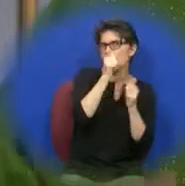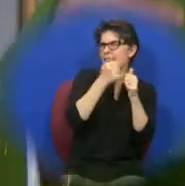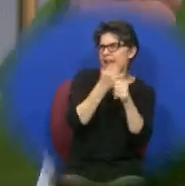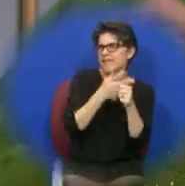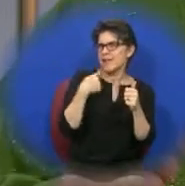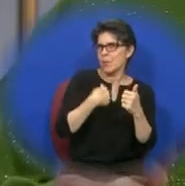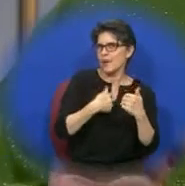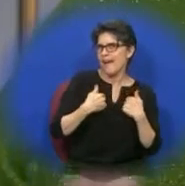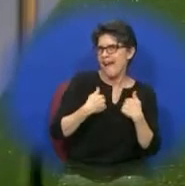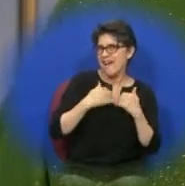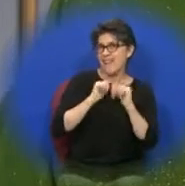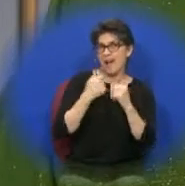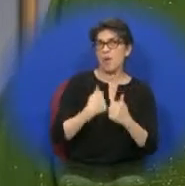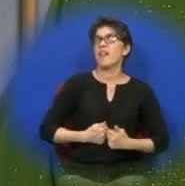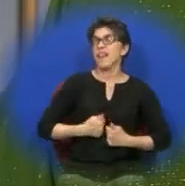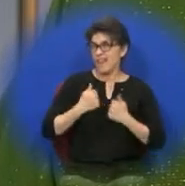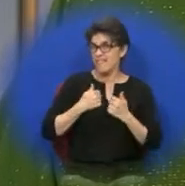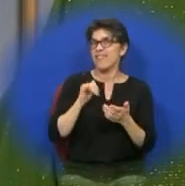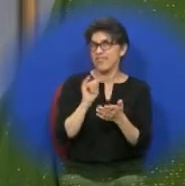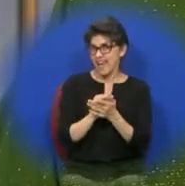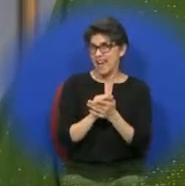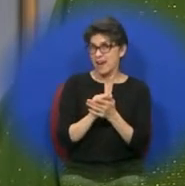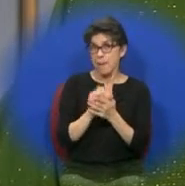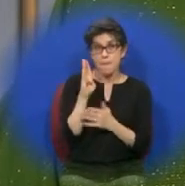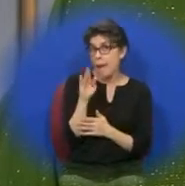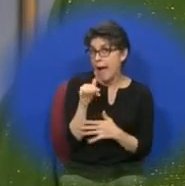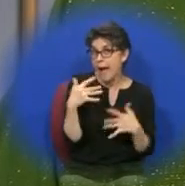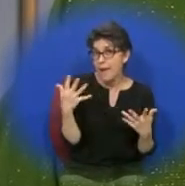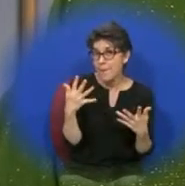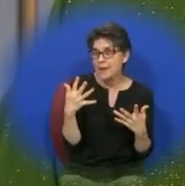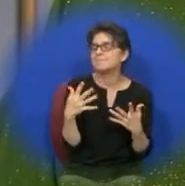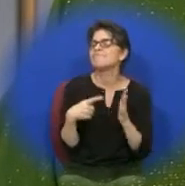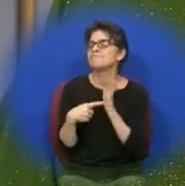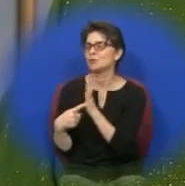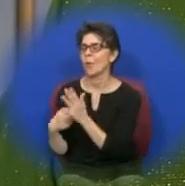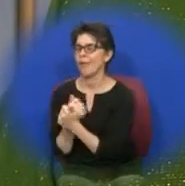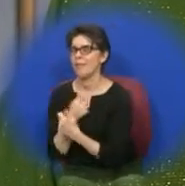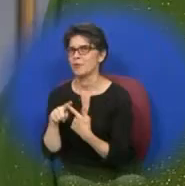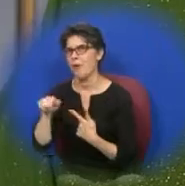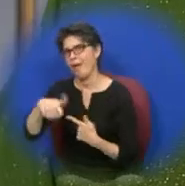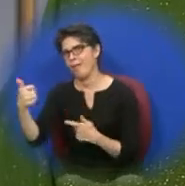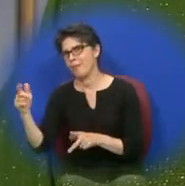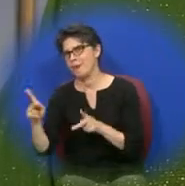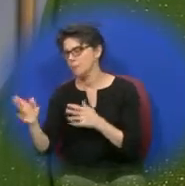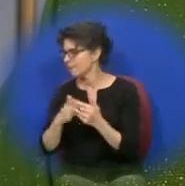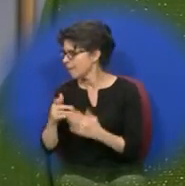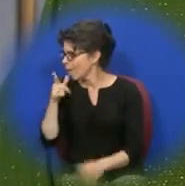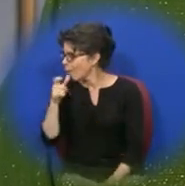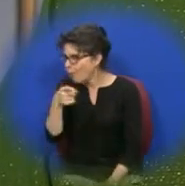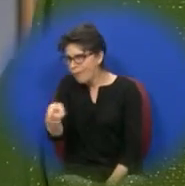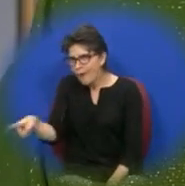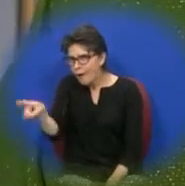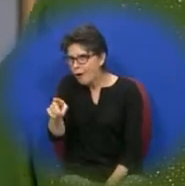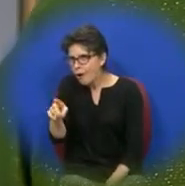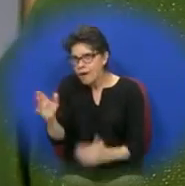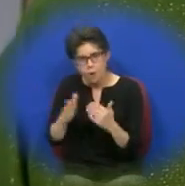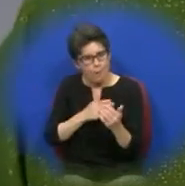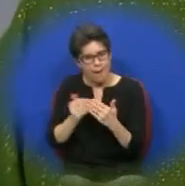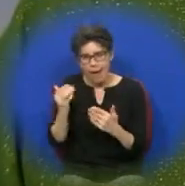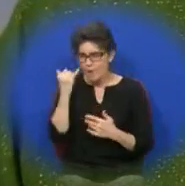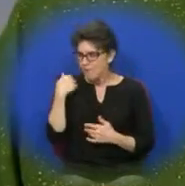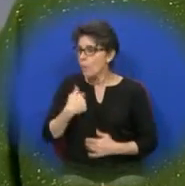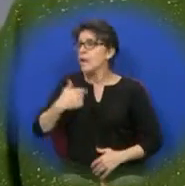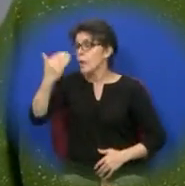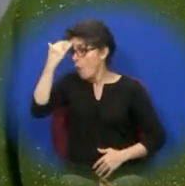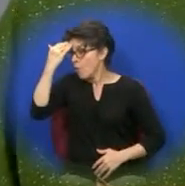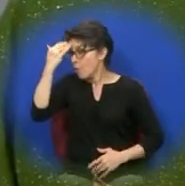have and how we live that in our love for other people, no matter who they are, and no matter how close or stranger they might